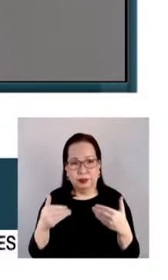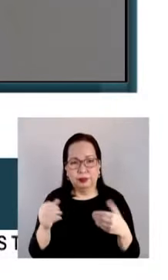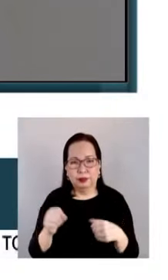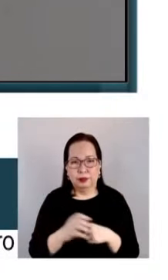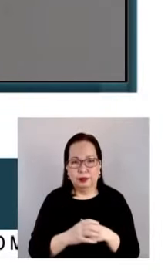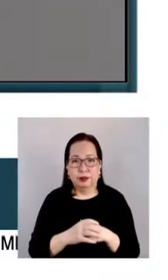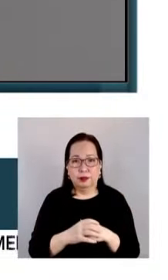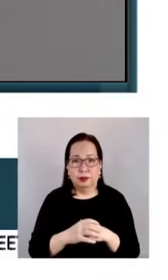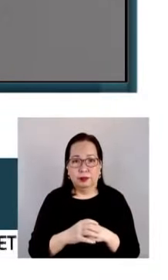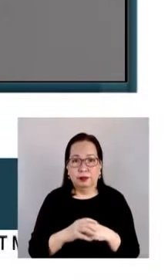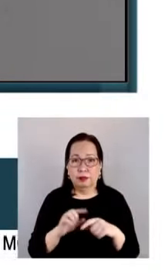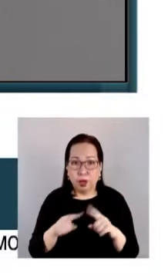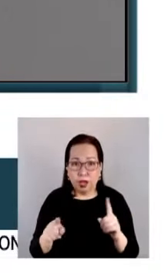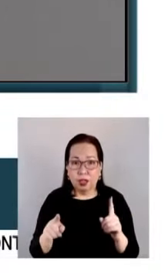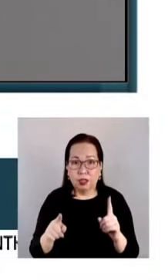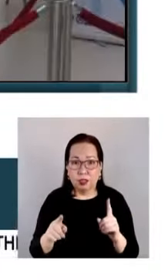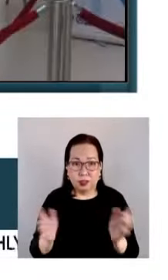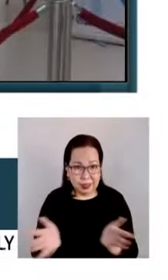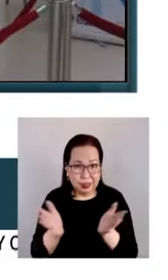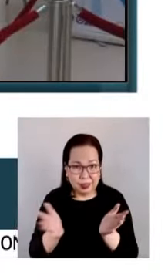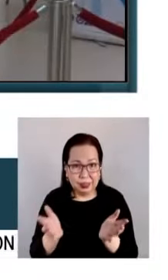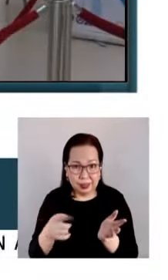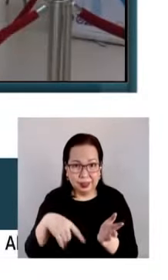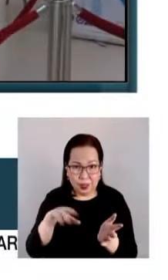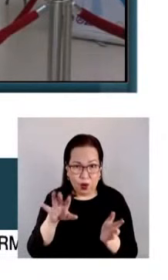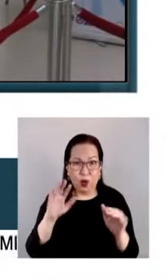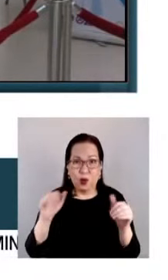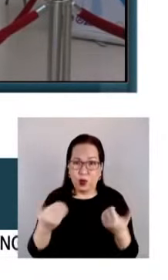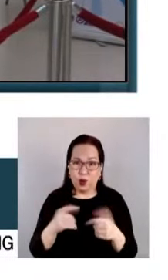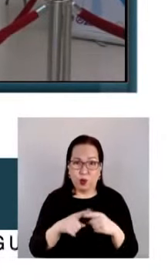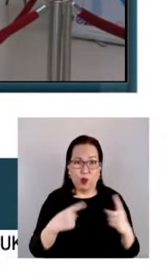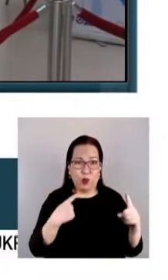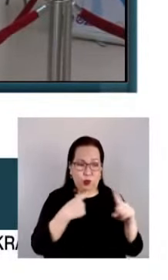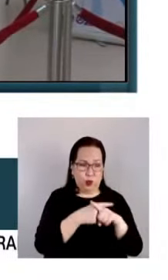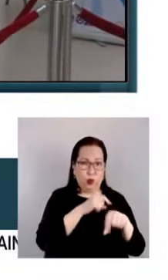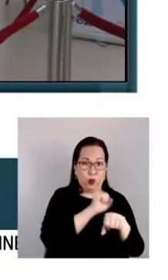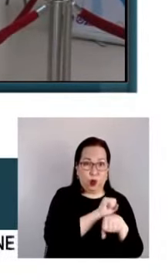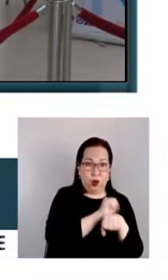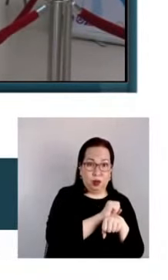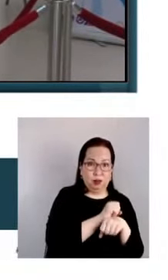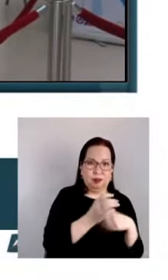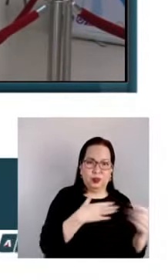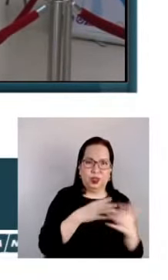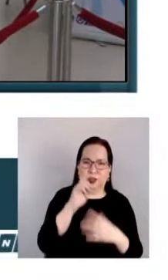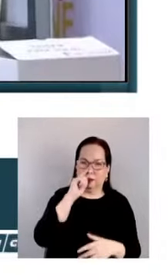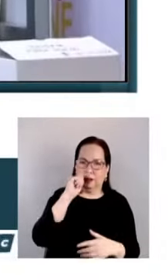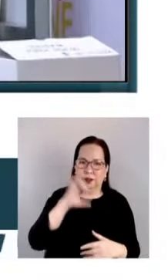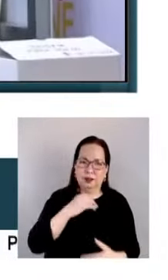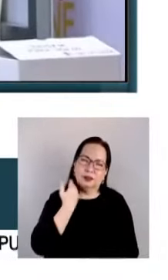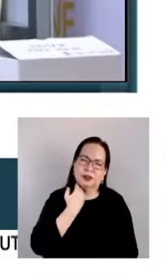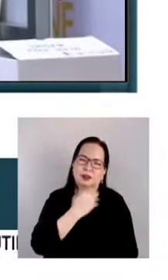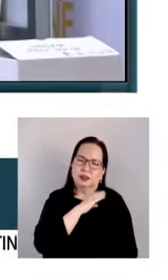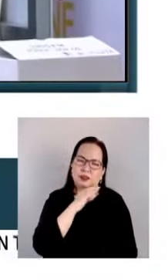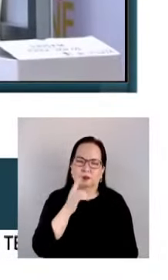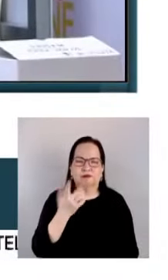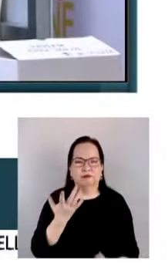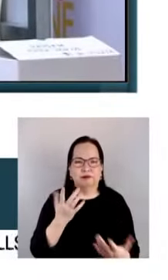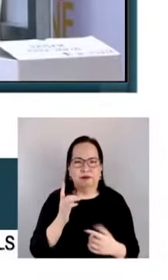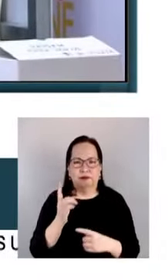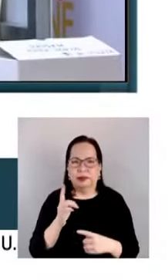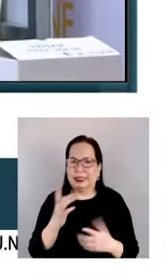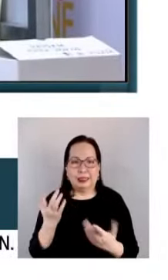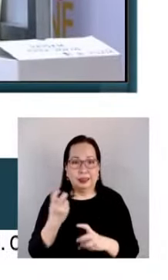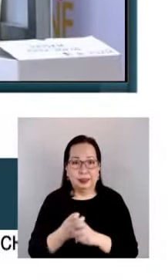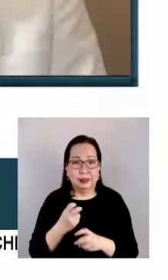you encourage them? They want to work, and at times, even if they have symptoms, they work. And that's, I think, where the problem is. Mm.